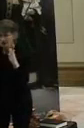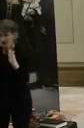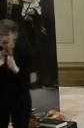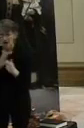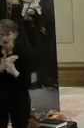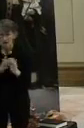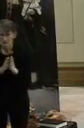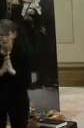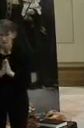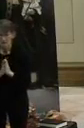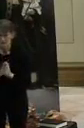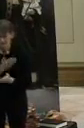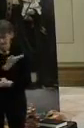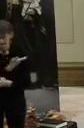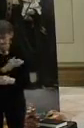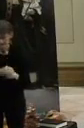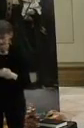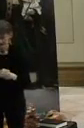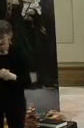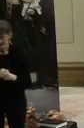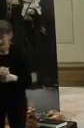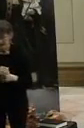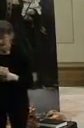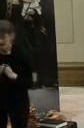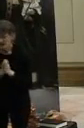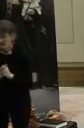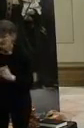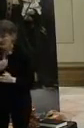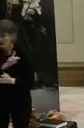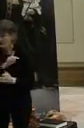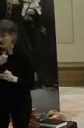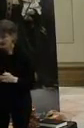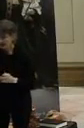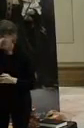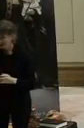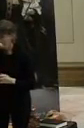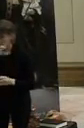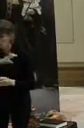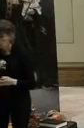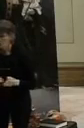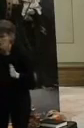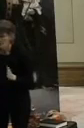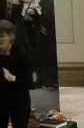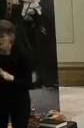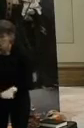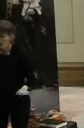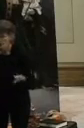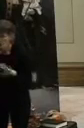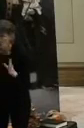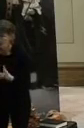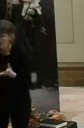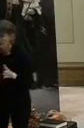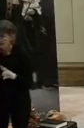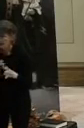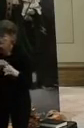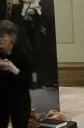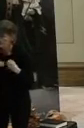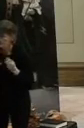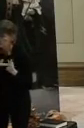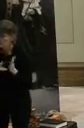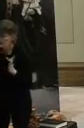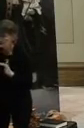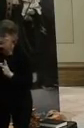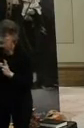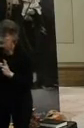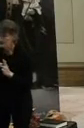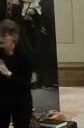morning. For Catholics and Christians throughout the world, may they evermore embrace Jesus Christ, the Alpha